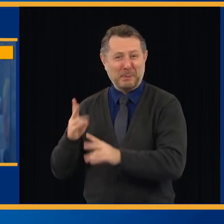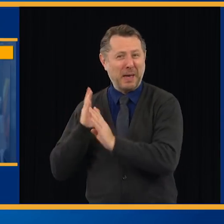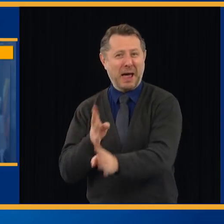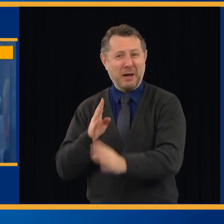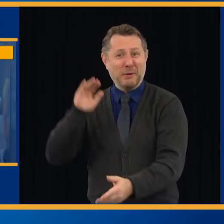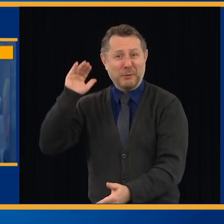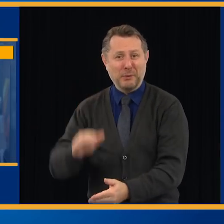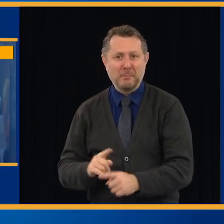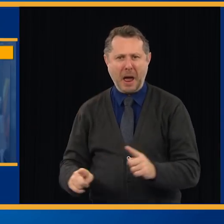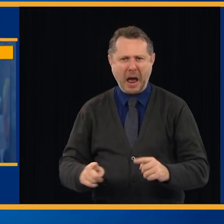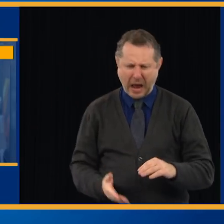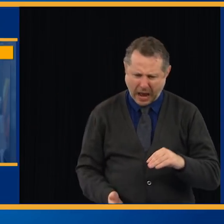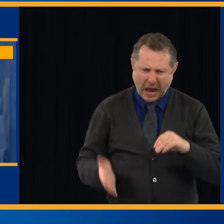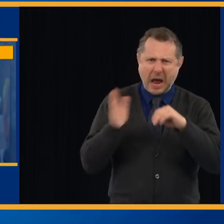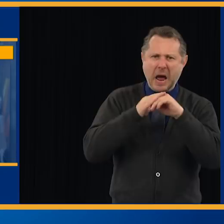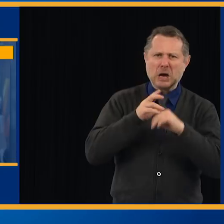possible.